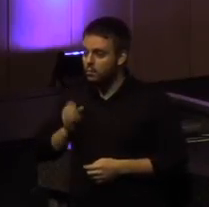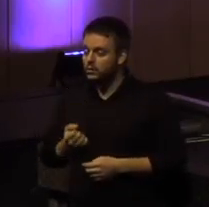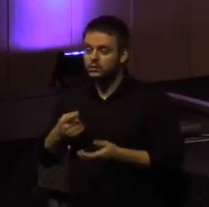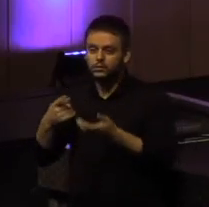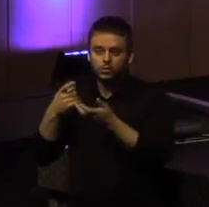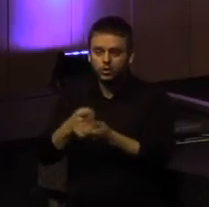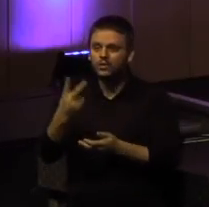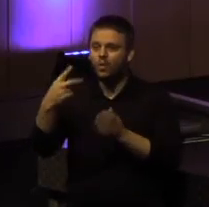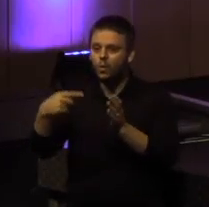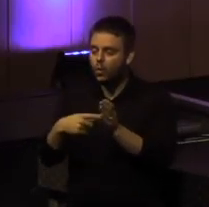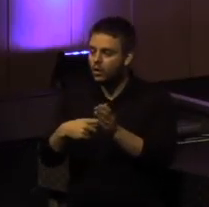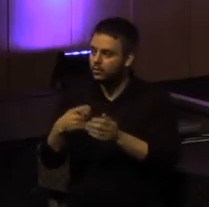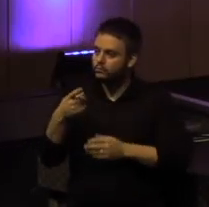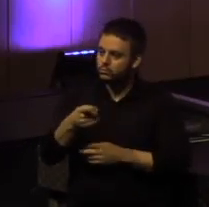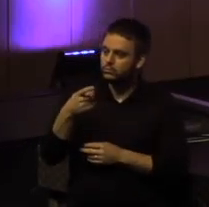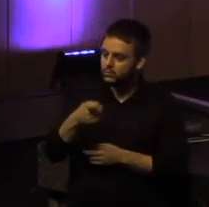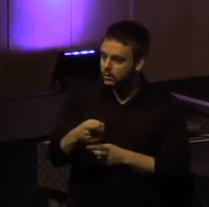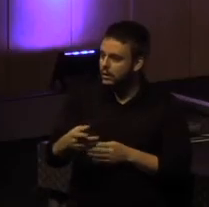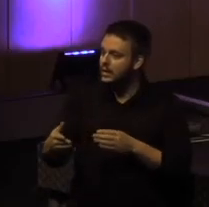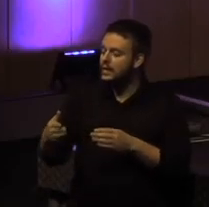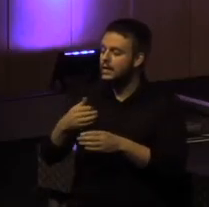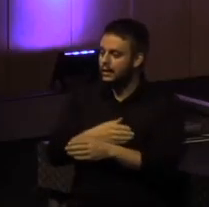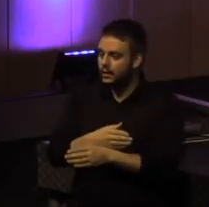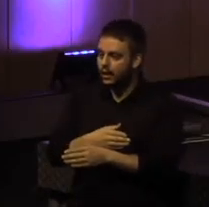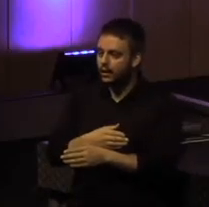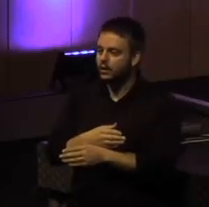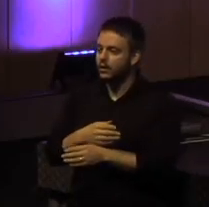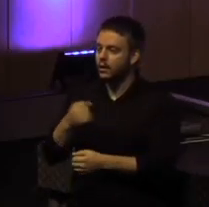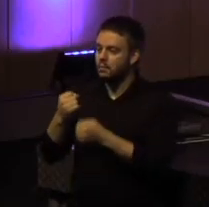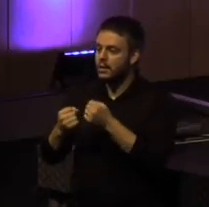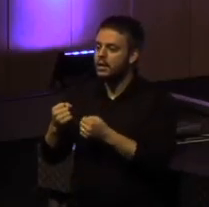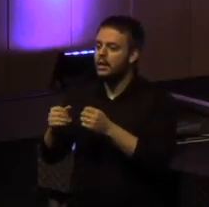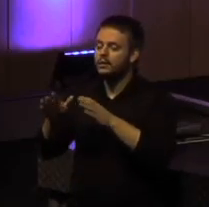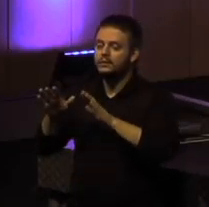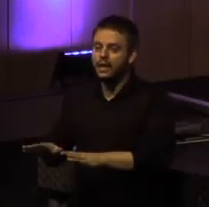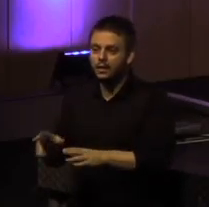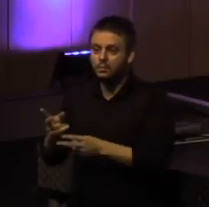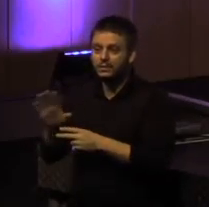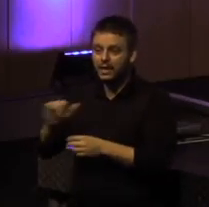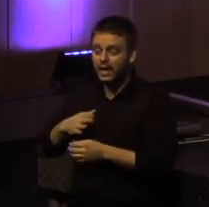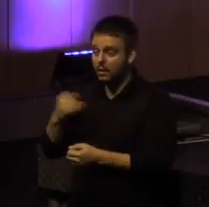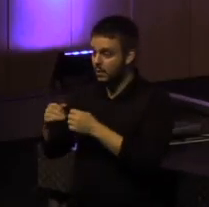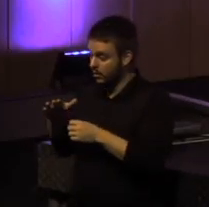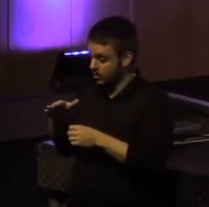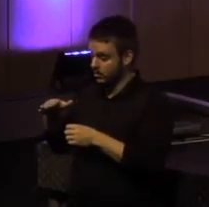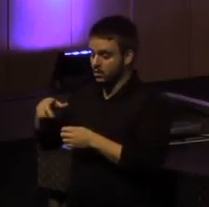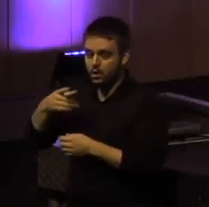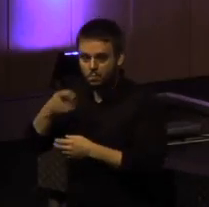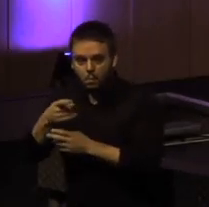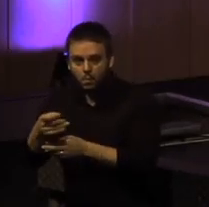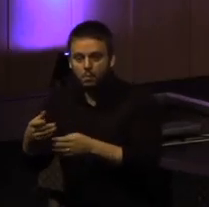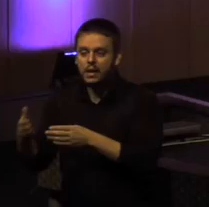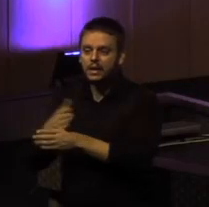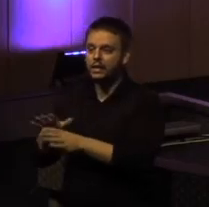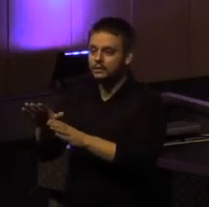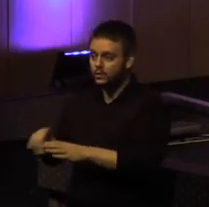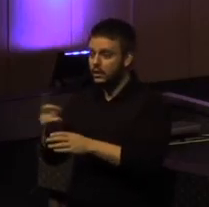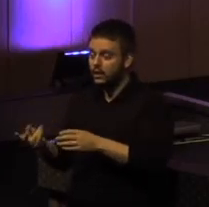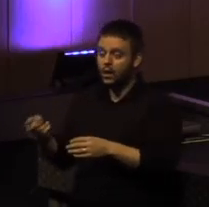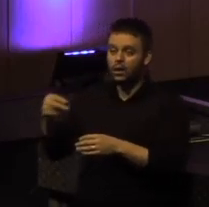are so many things that you will never get from the mainstream media, especially the mainstream media in the United States.